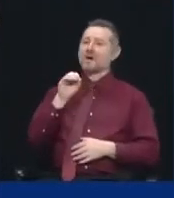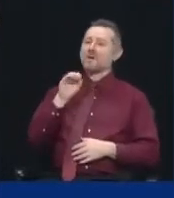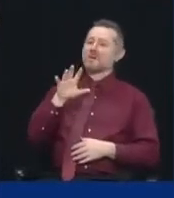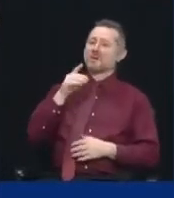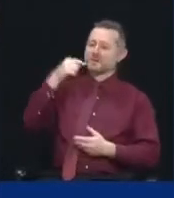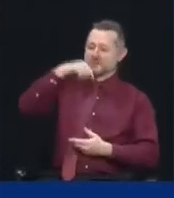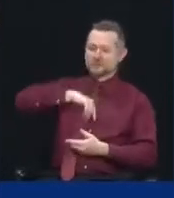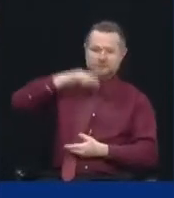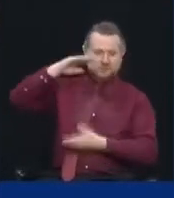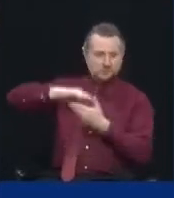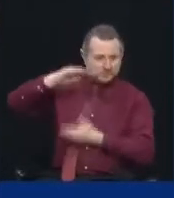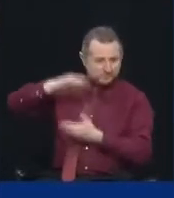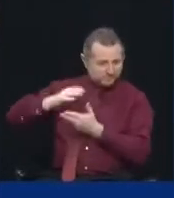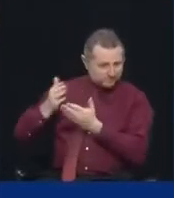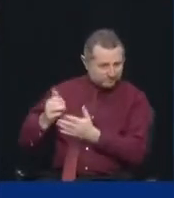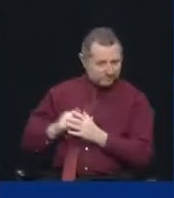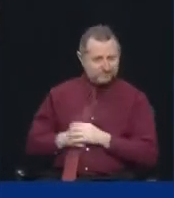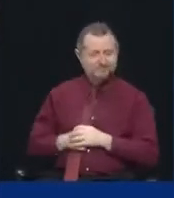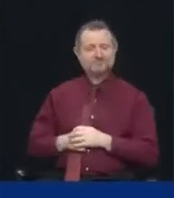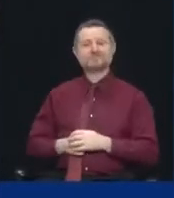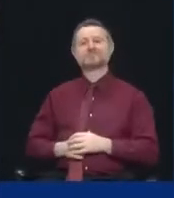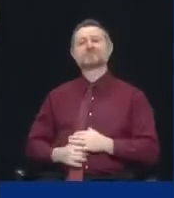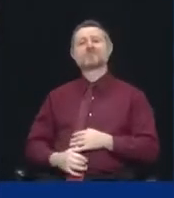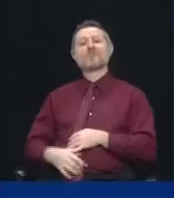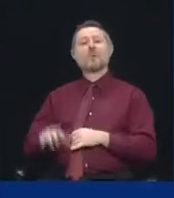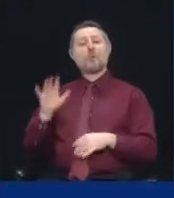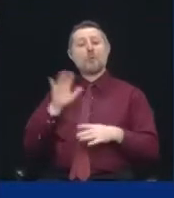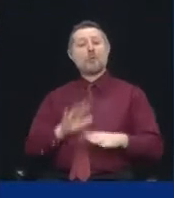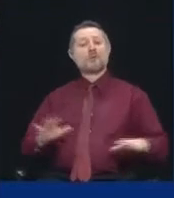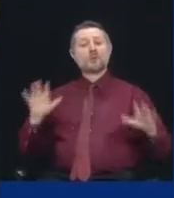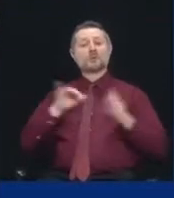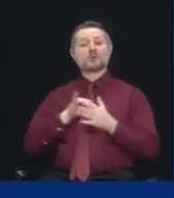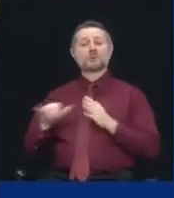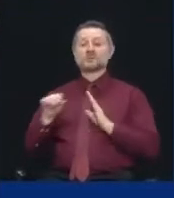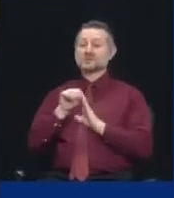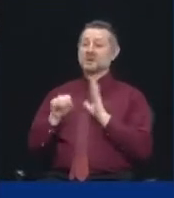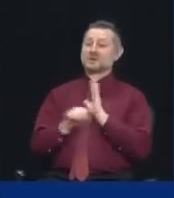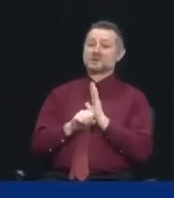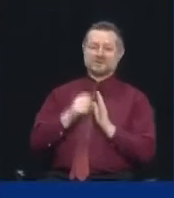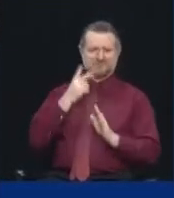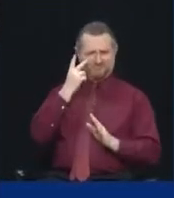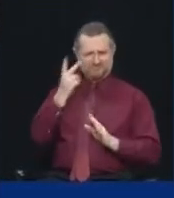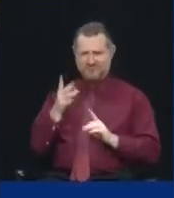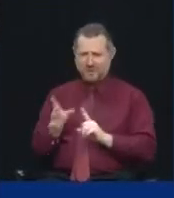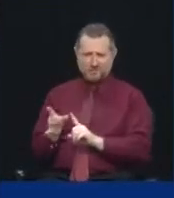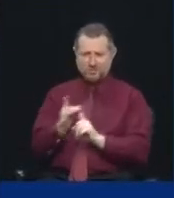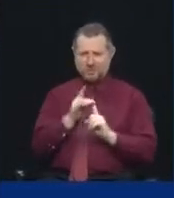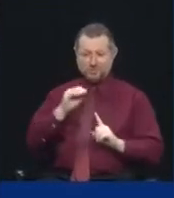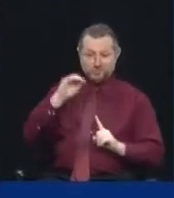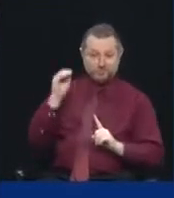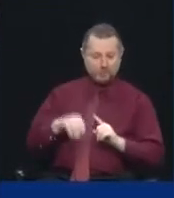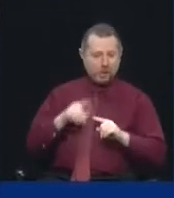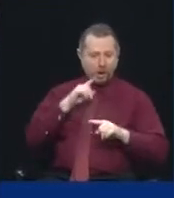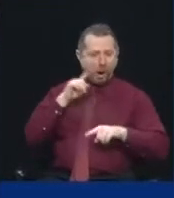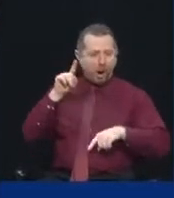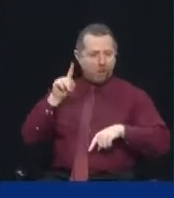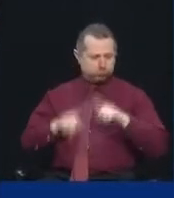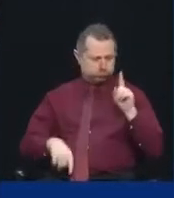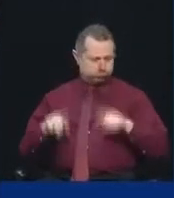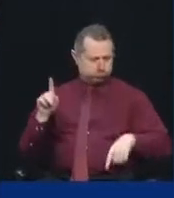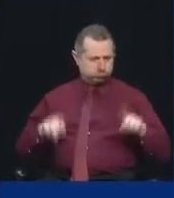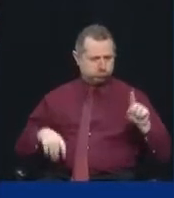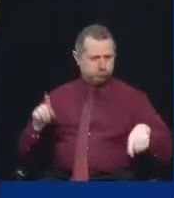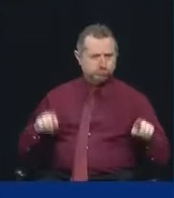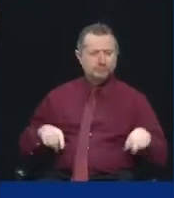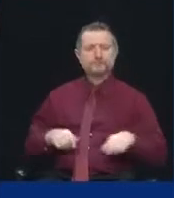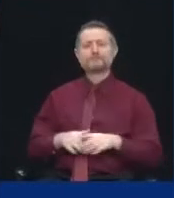look across the state, you see different COVID positivity rates, which are dramatically